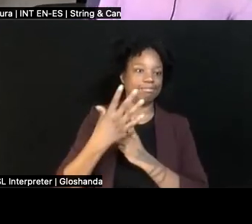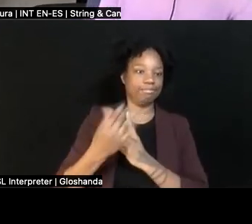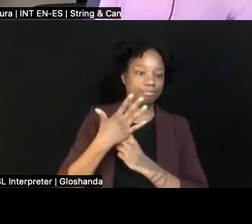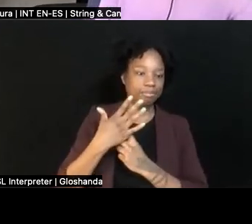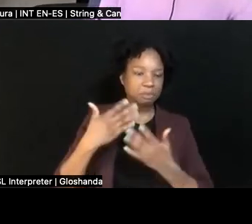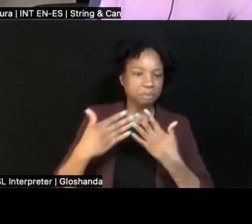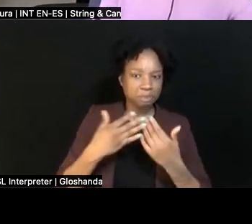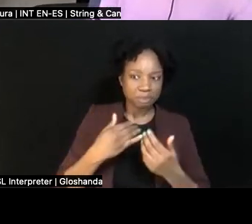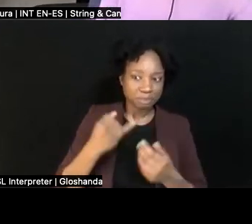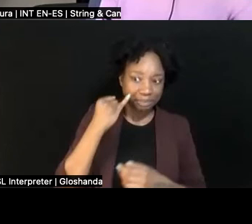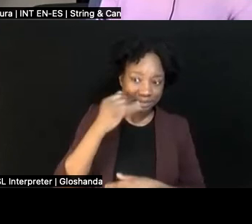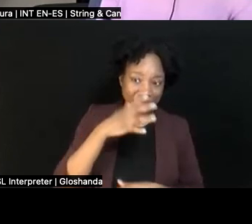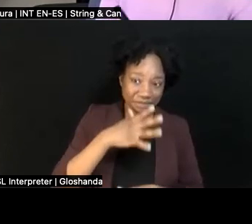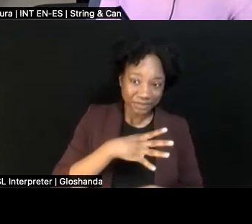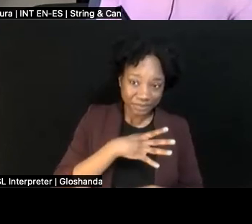female,